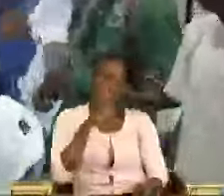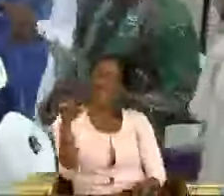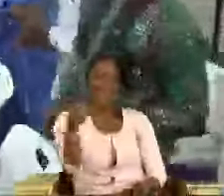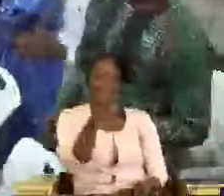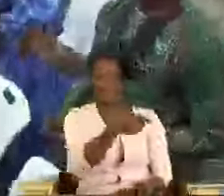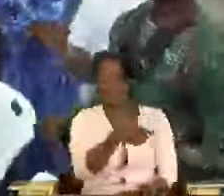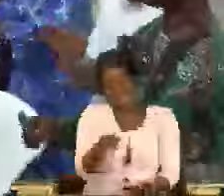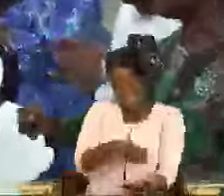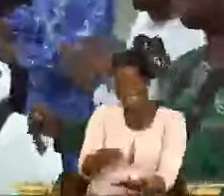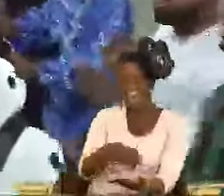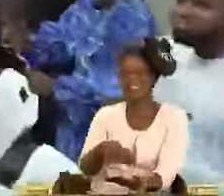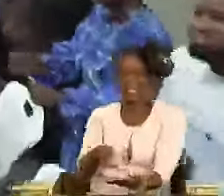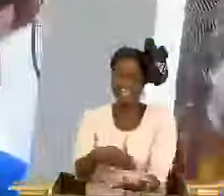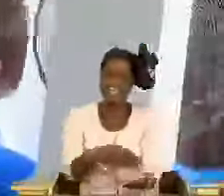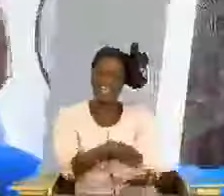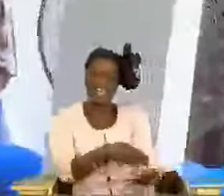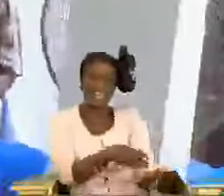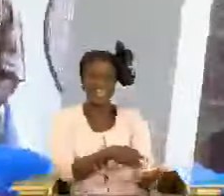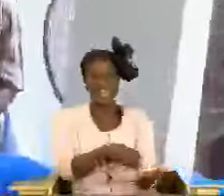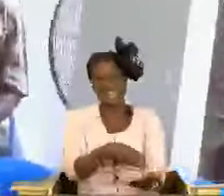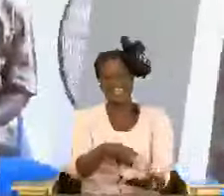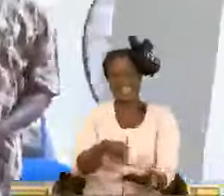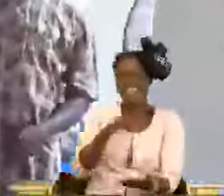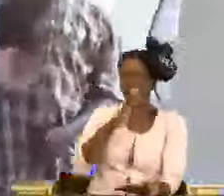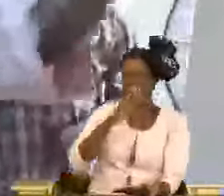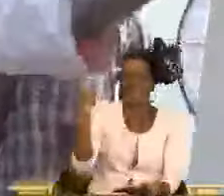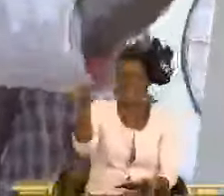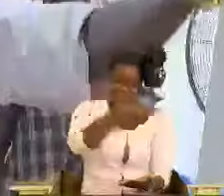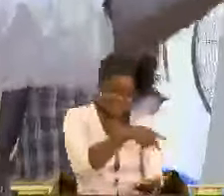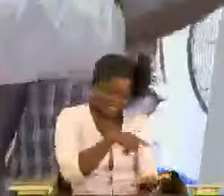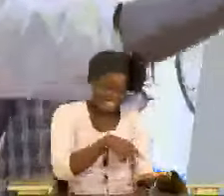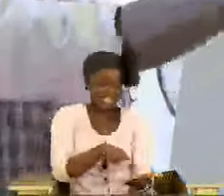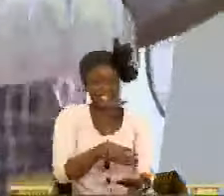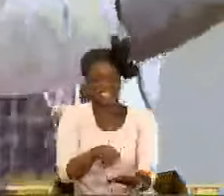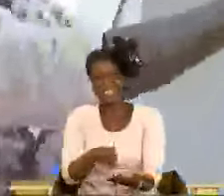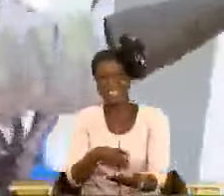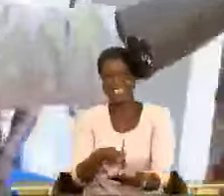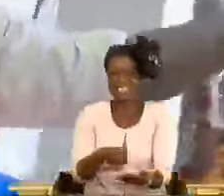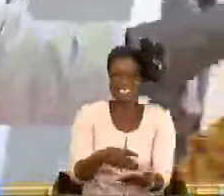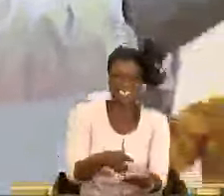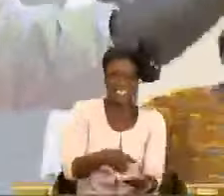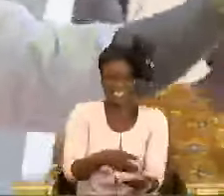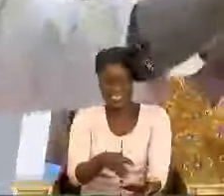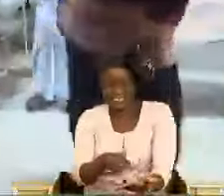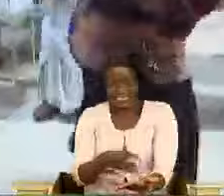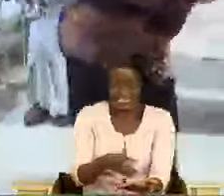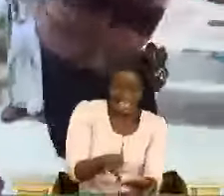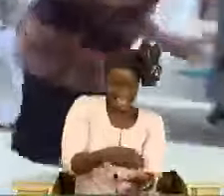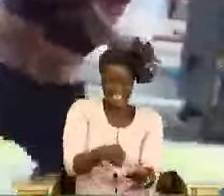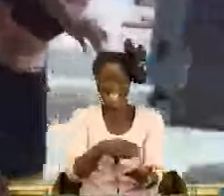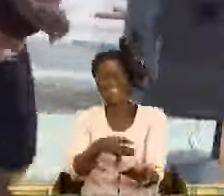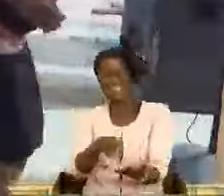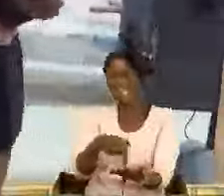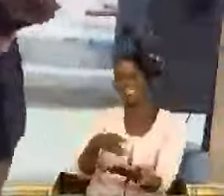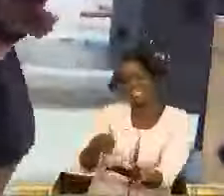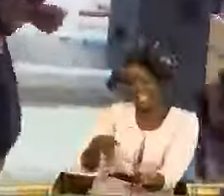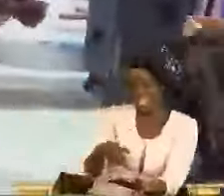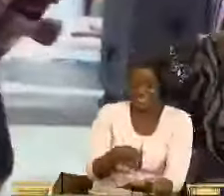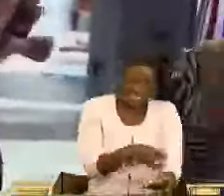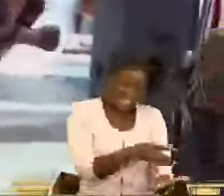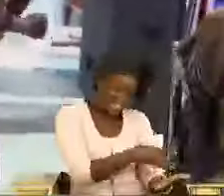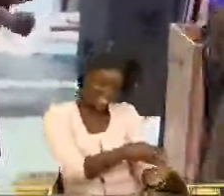daning or not are you daning or not are you daning or are you daning or not are you daning or making a dance dance dancece